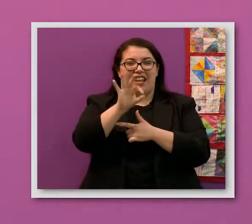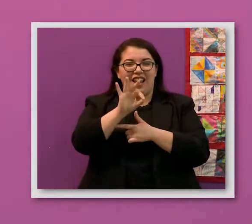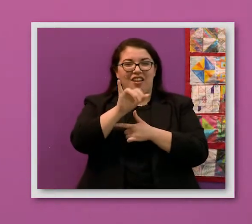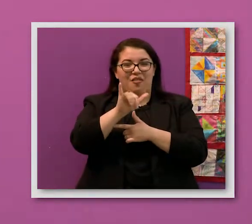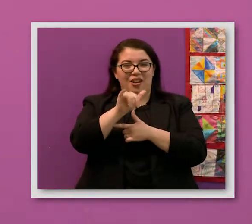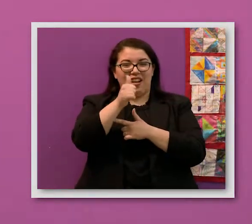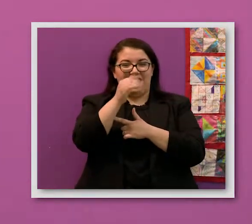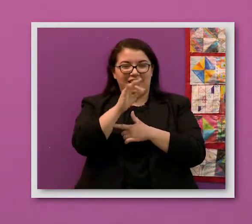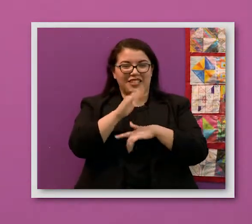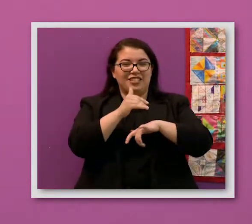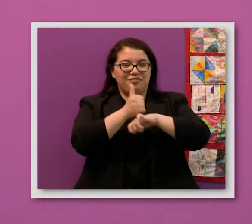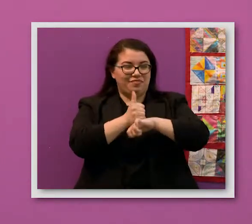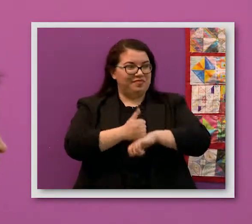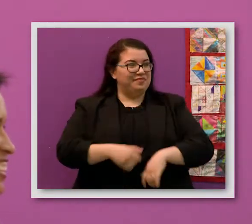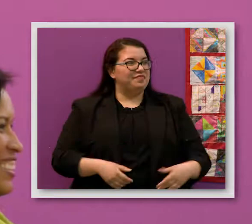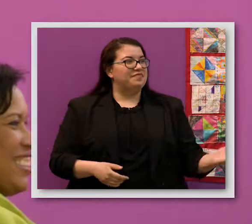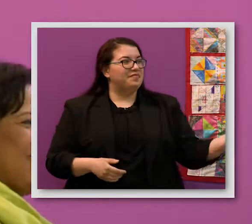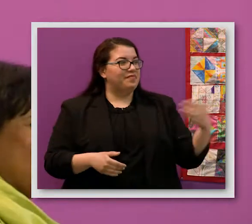Mendelson.